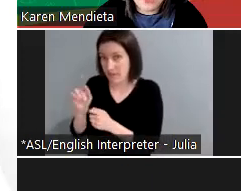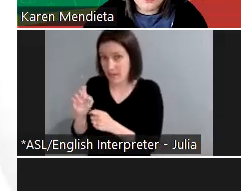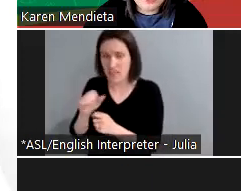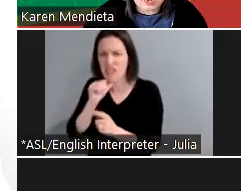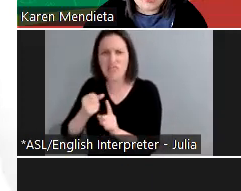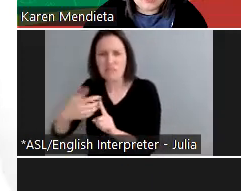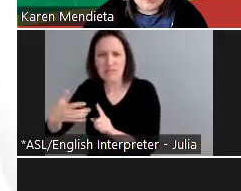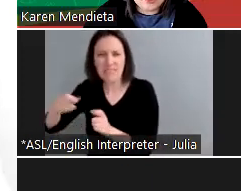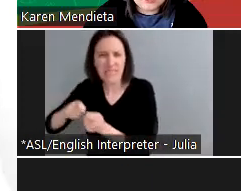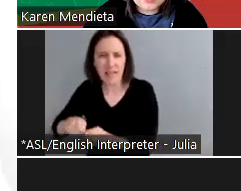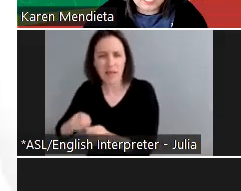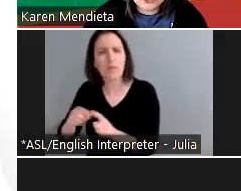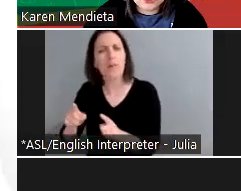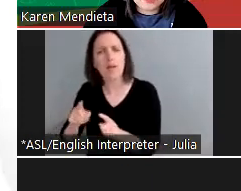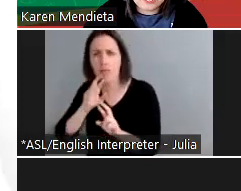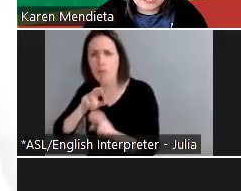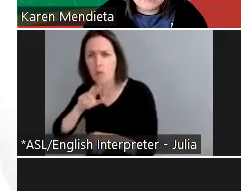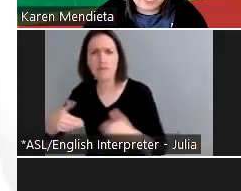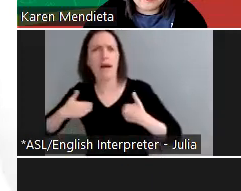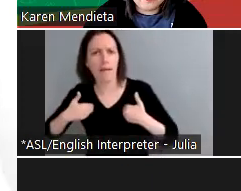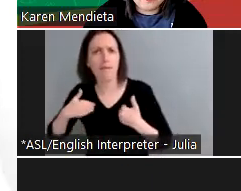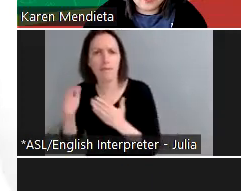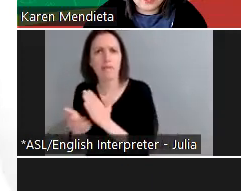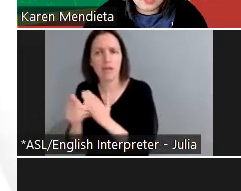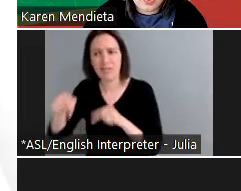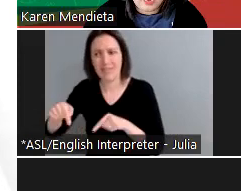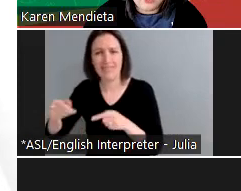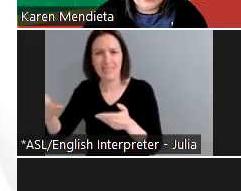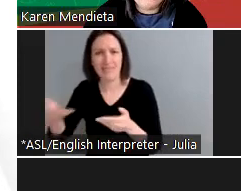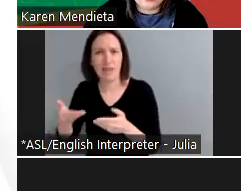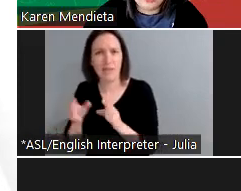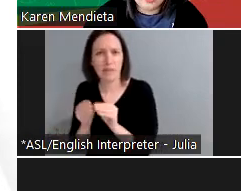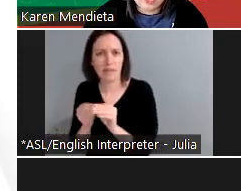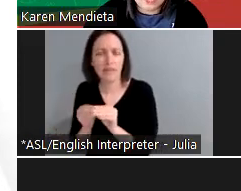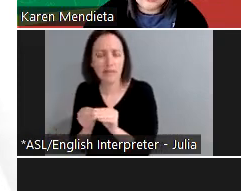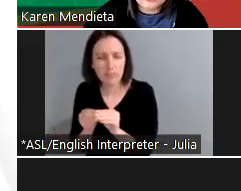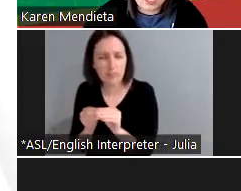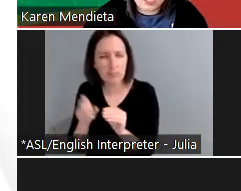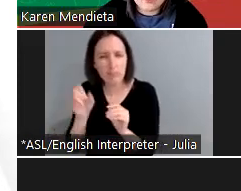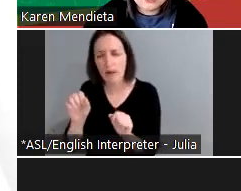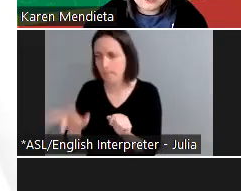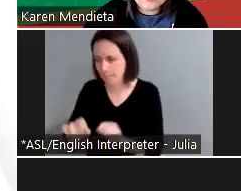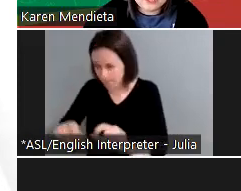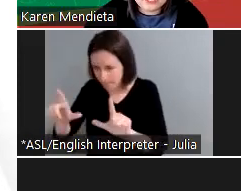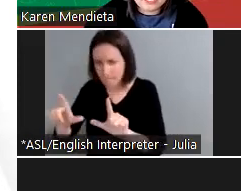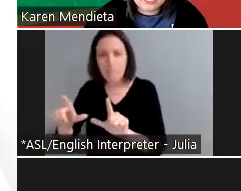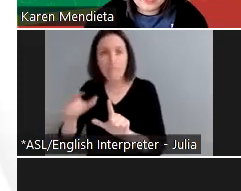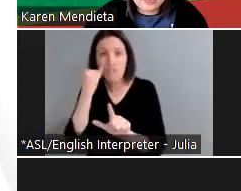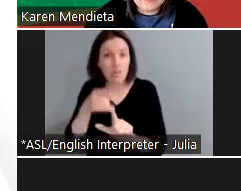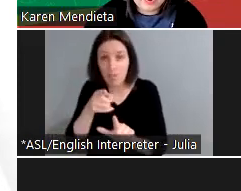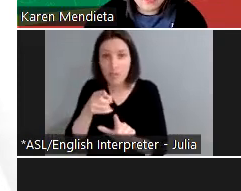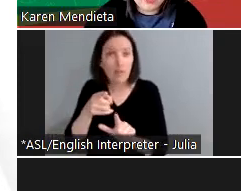reviewed on the outcomes reports attached to the meeting invite. And if you did not receive